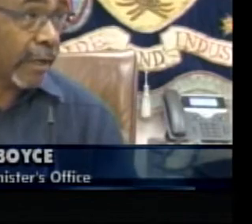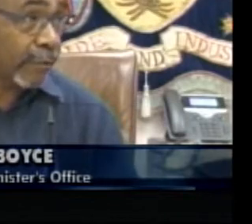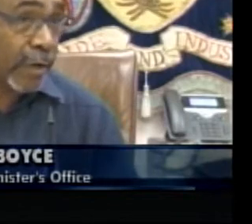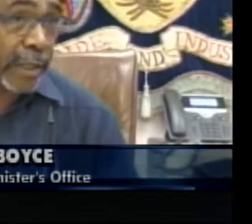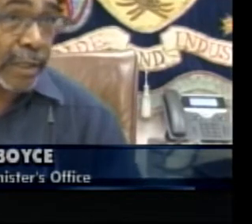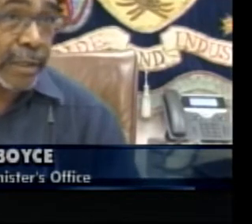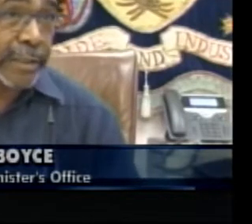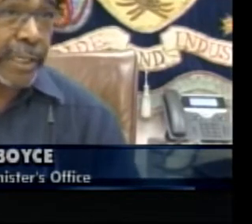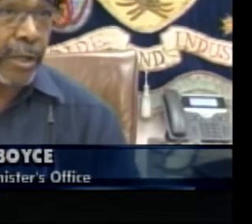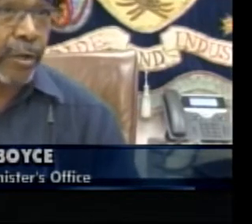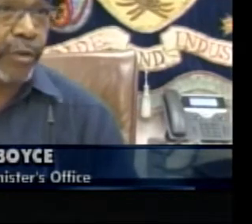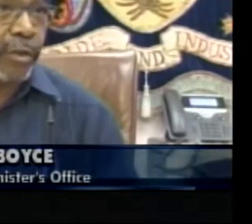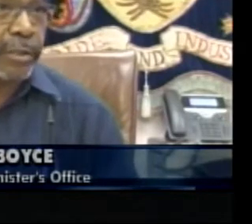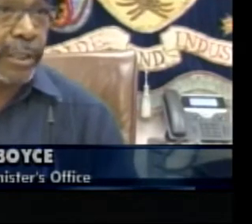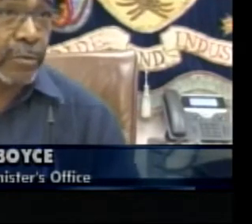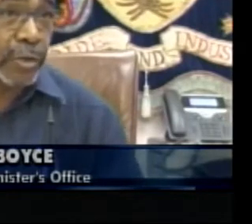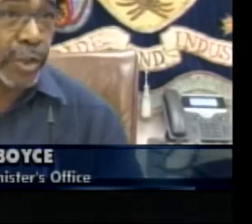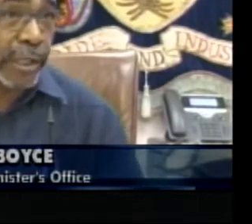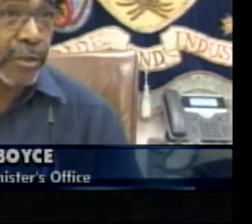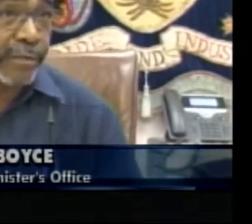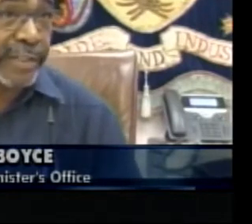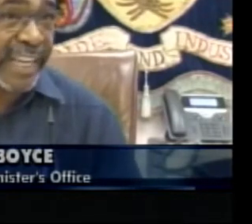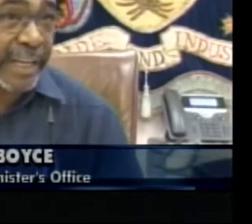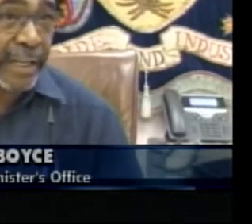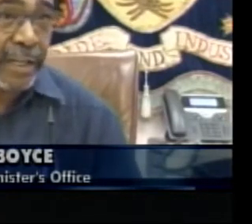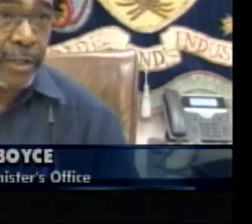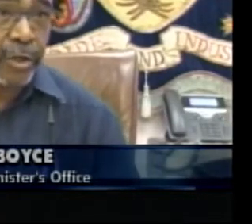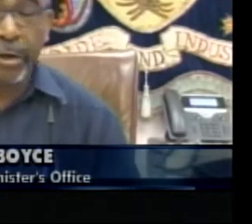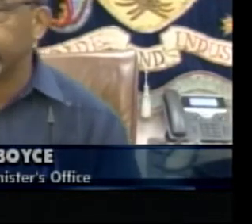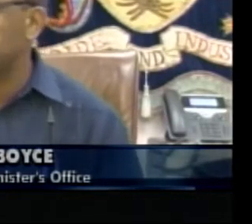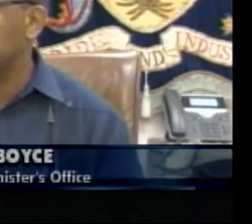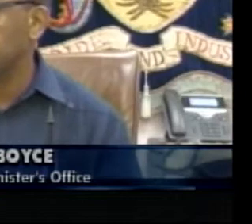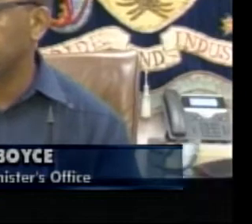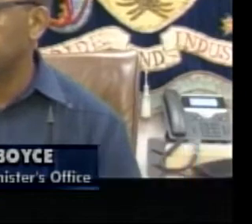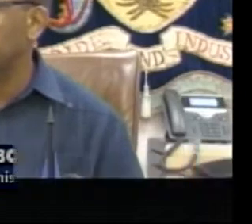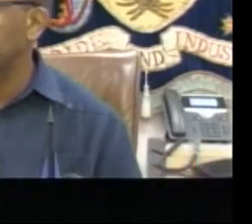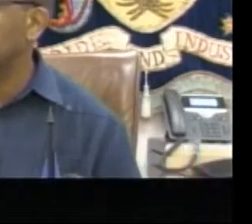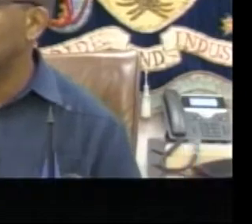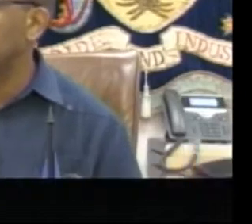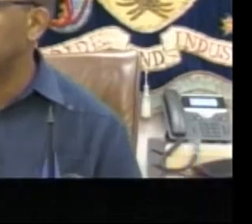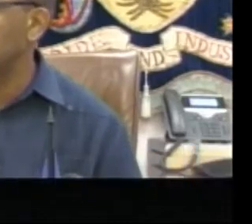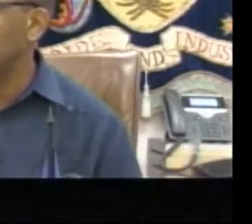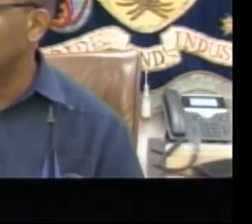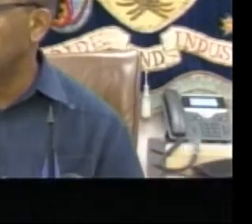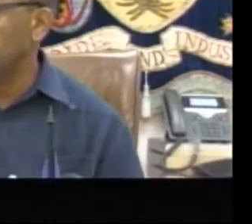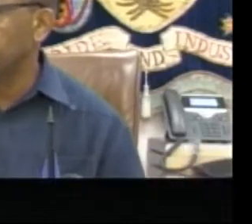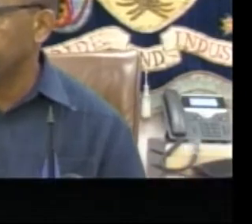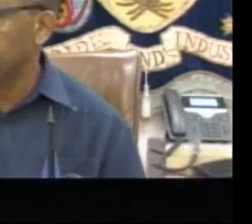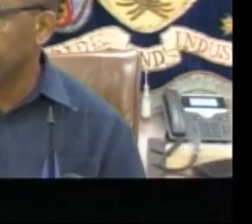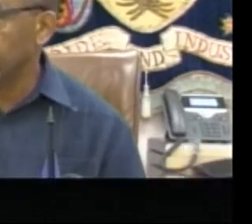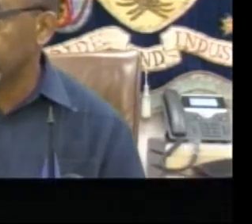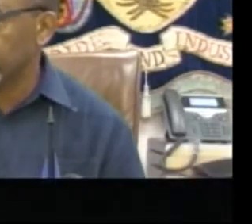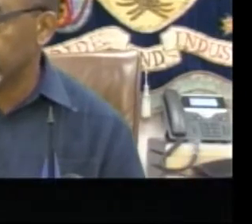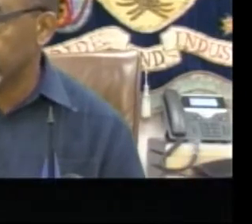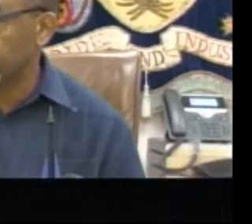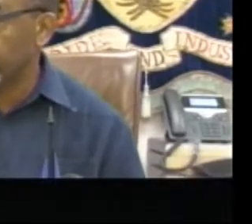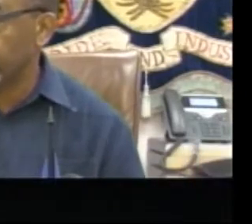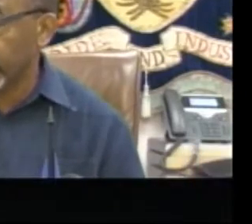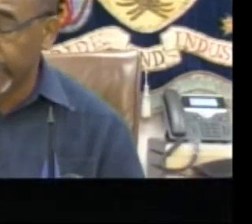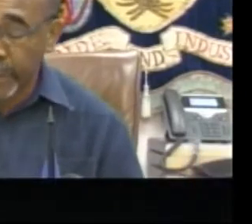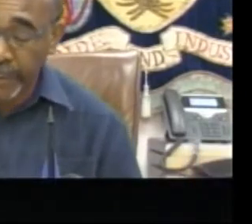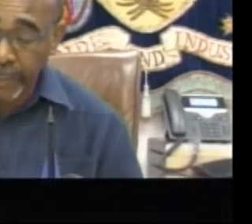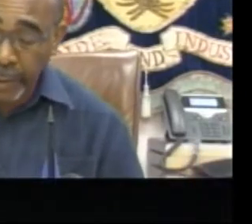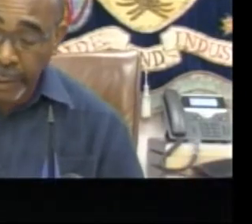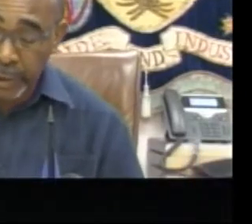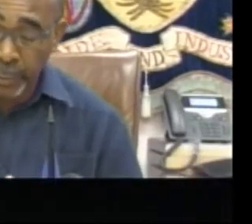very carefully. The technology continues to change every day. The costs of different technology it's changing